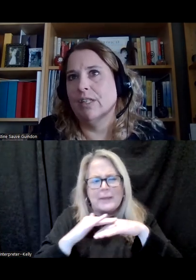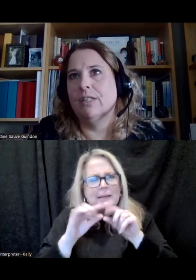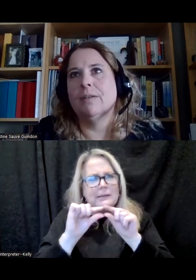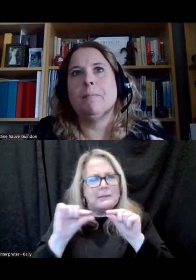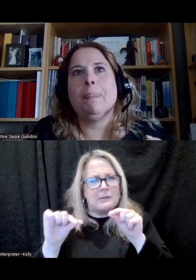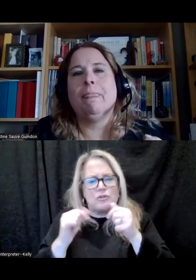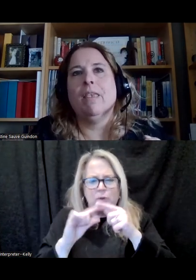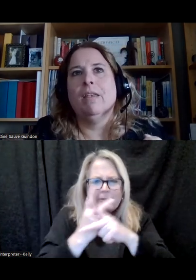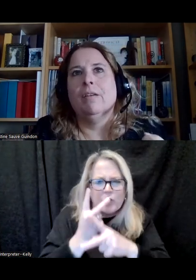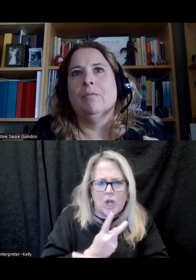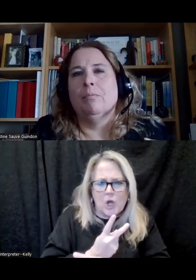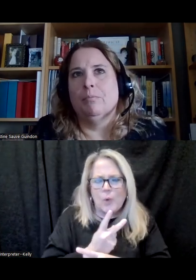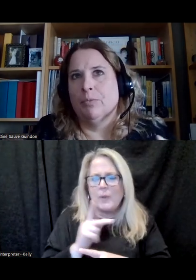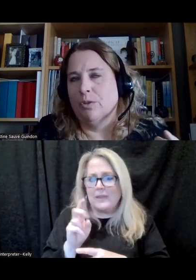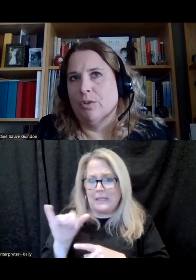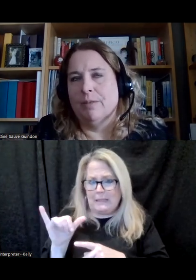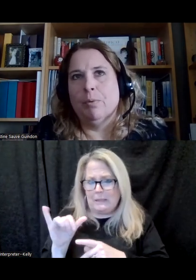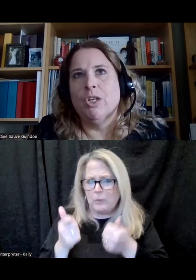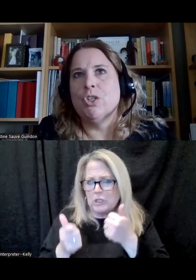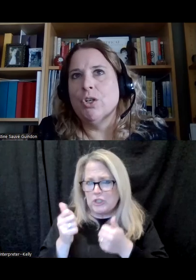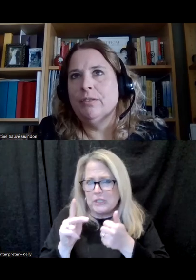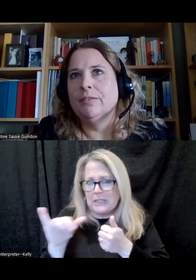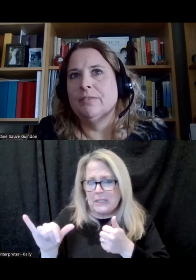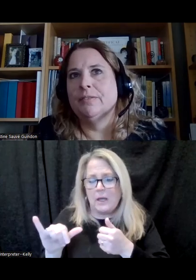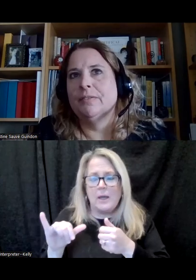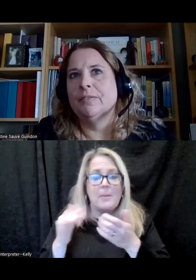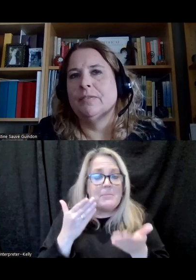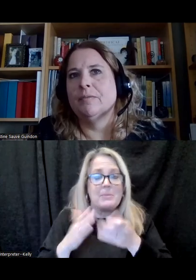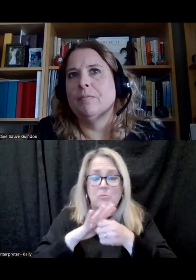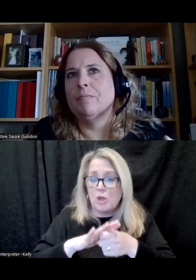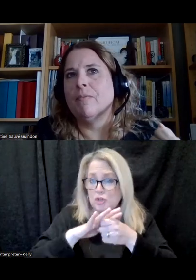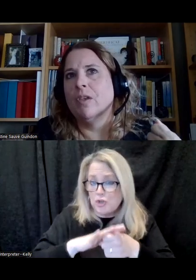of the keys. You did pressure.